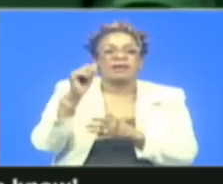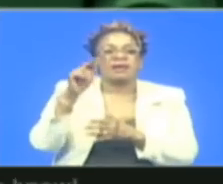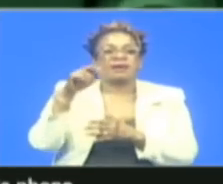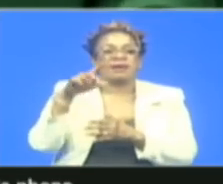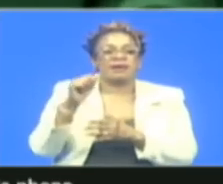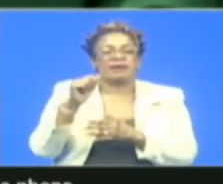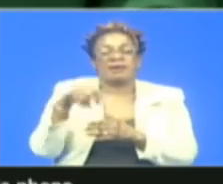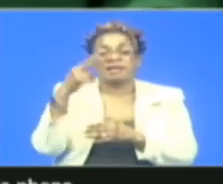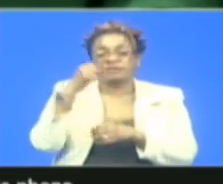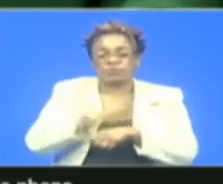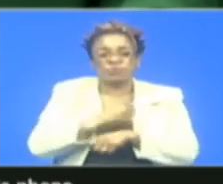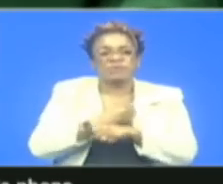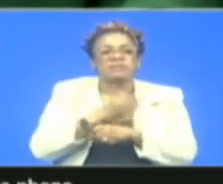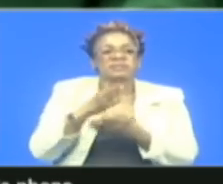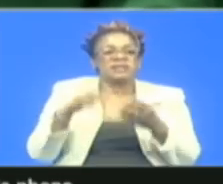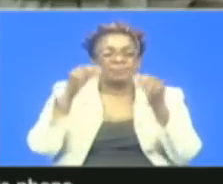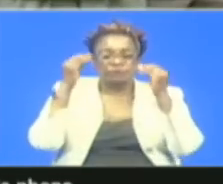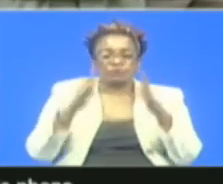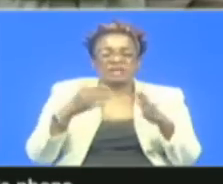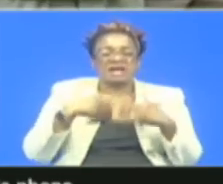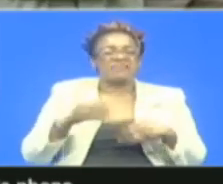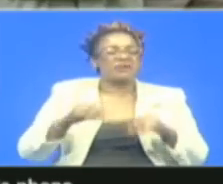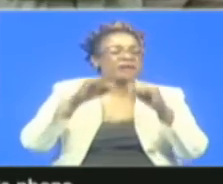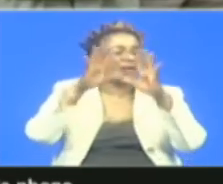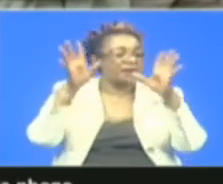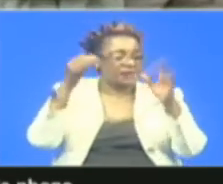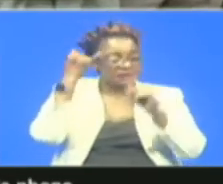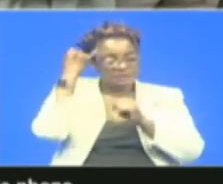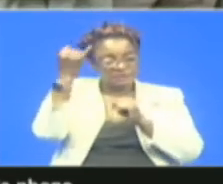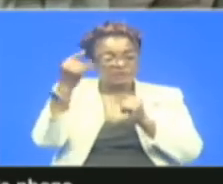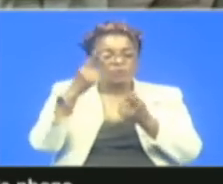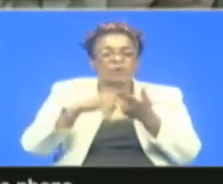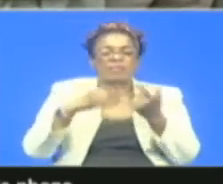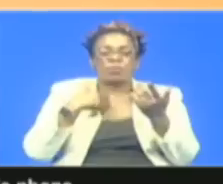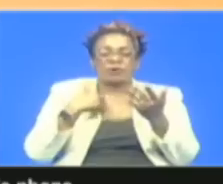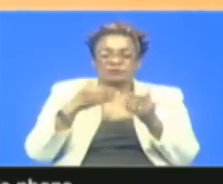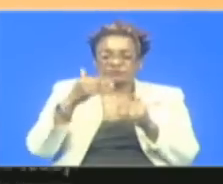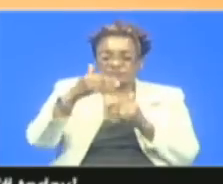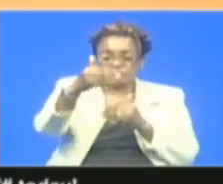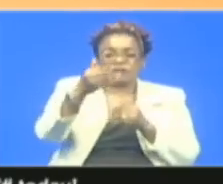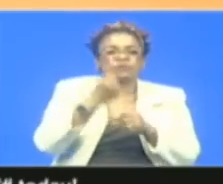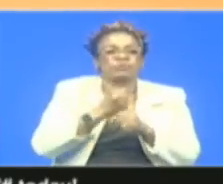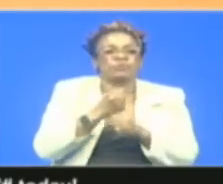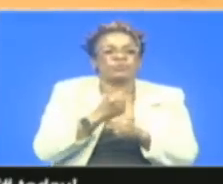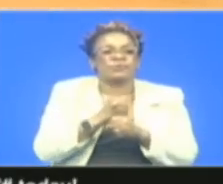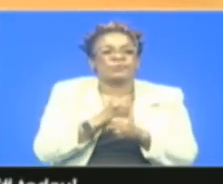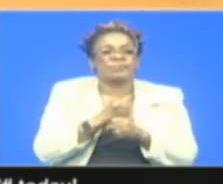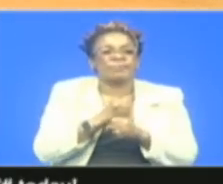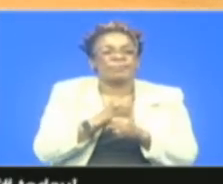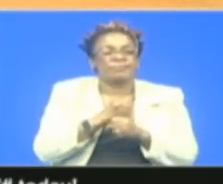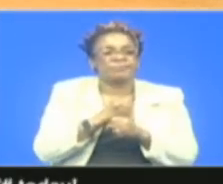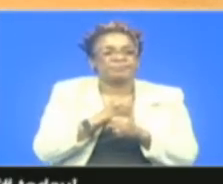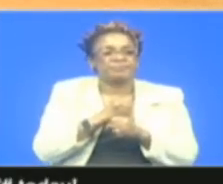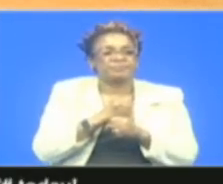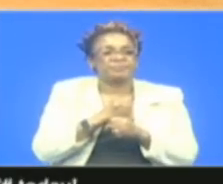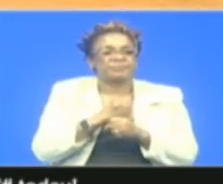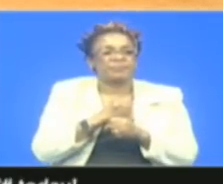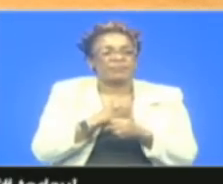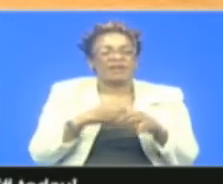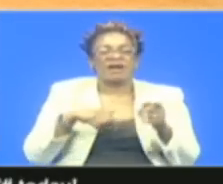the students already have a clear idea about what they want to pursue in future. I feel great because I feel like